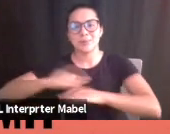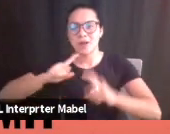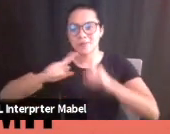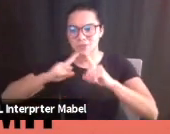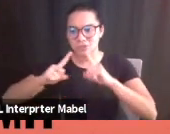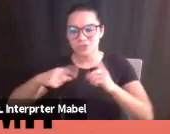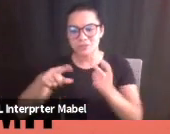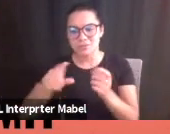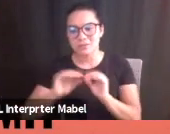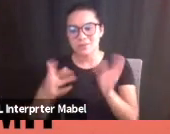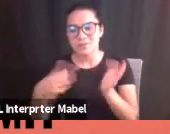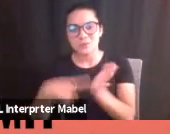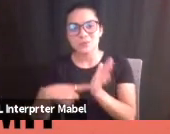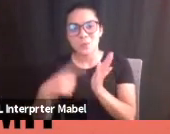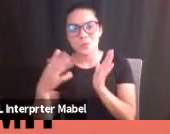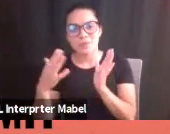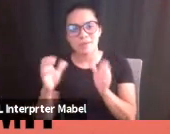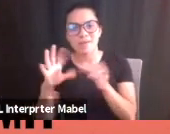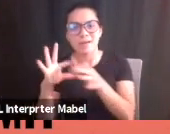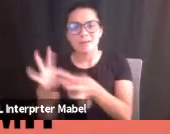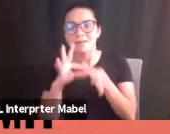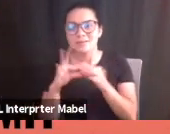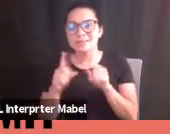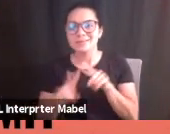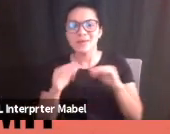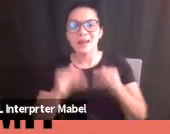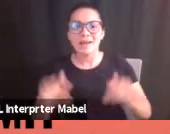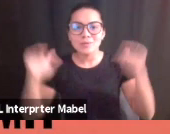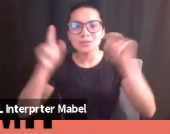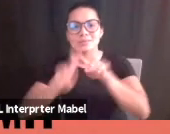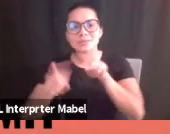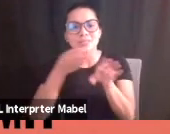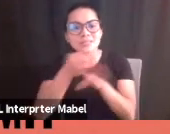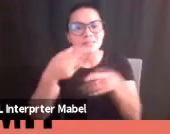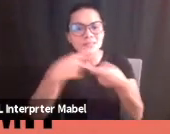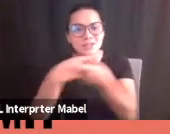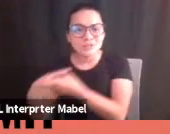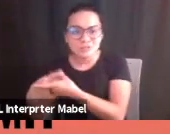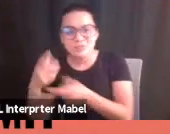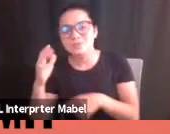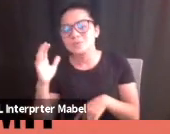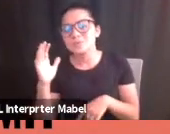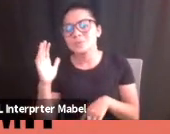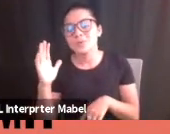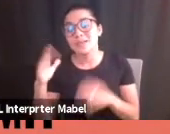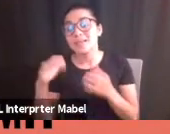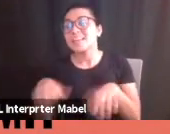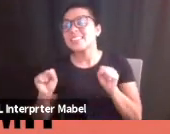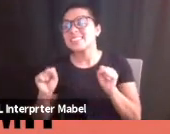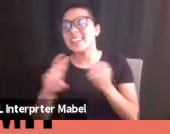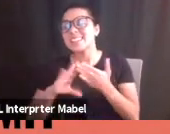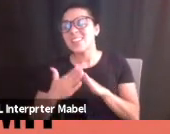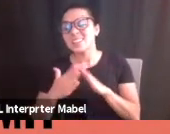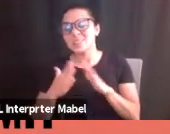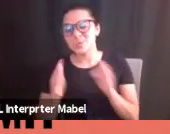so many levels and so many sectors, right? So I feel it takes a village to make those changes, and we appreciate all the work that you're